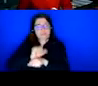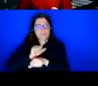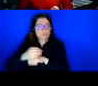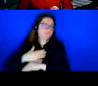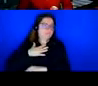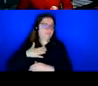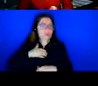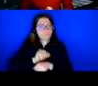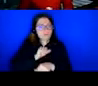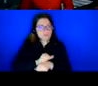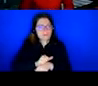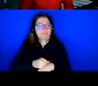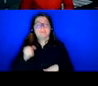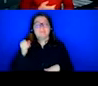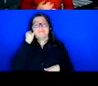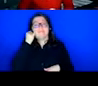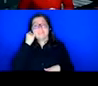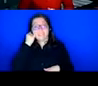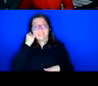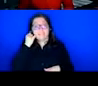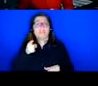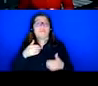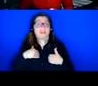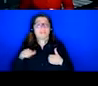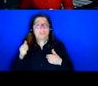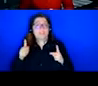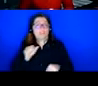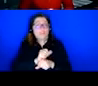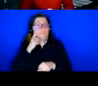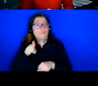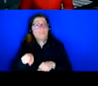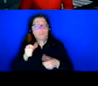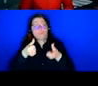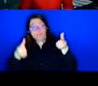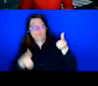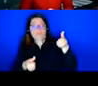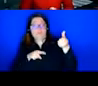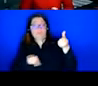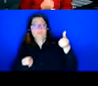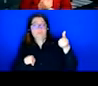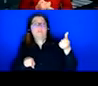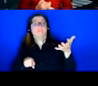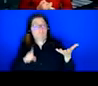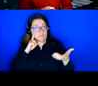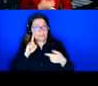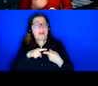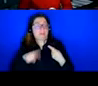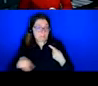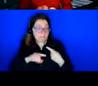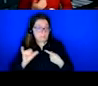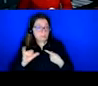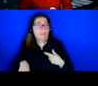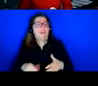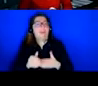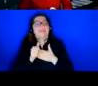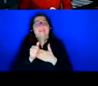If you have any direct reports or people just who are giving you information, think about that with those relationships.